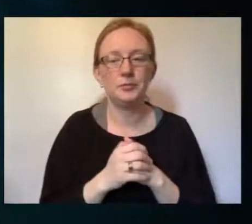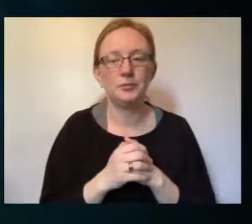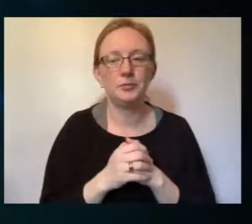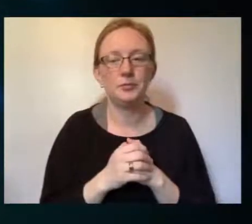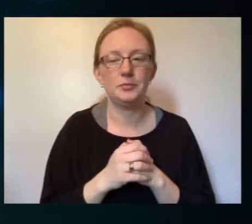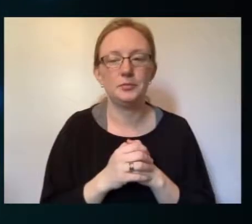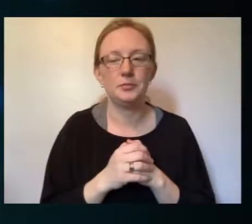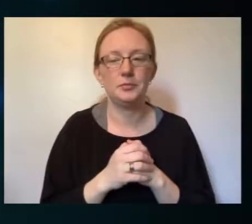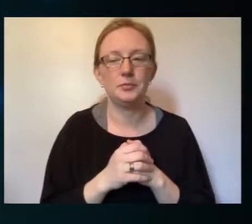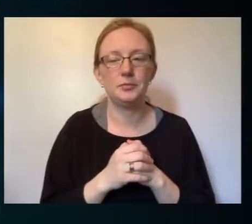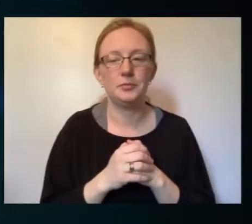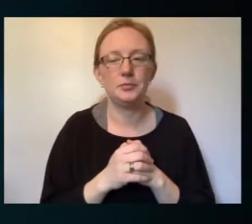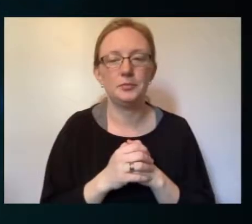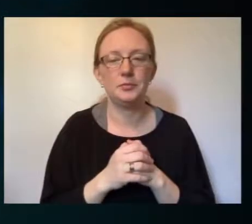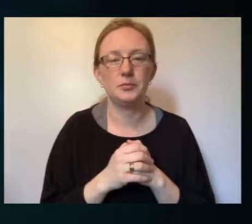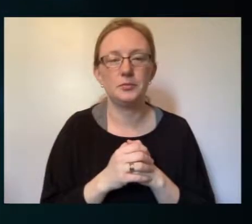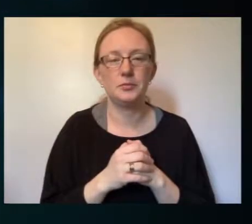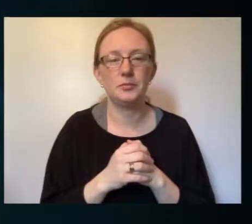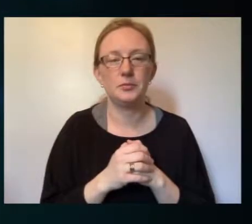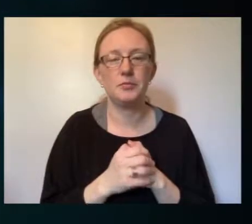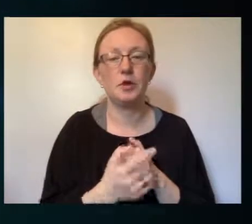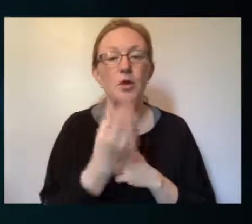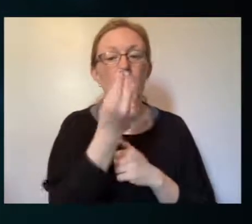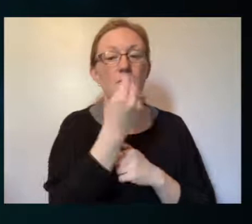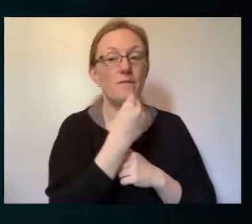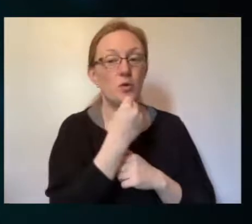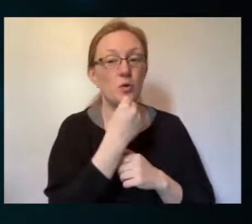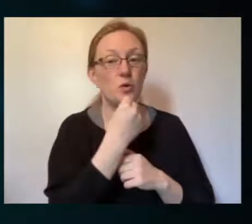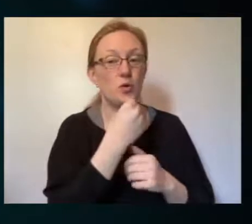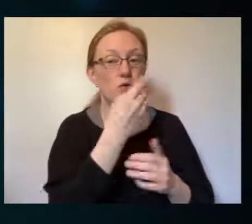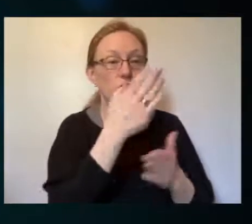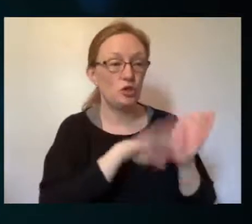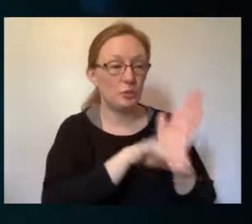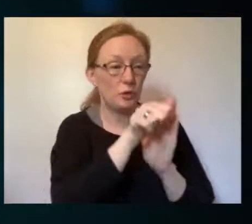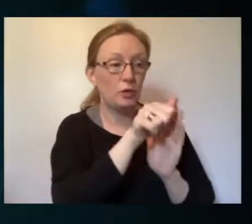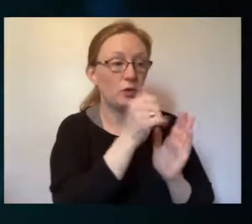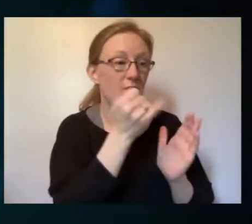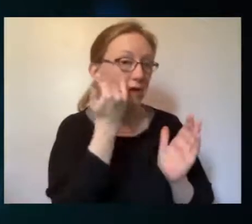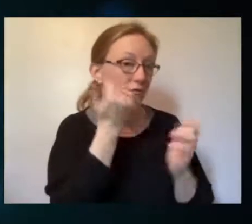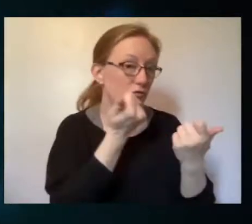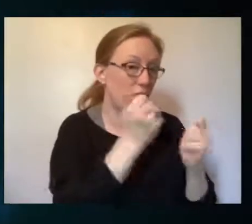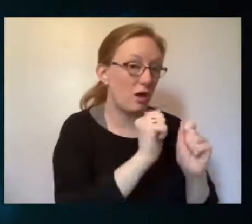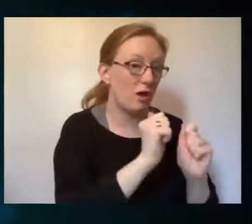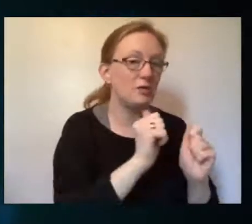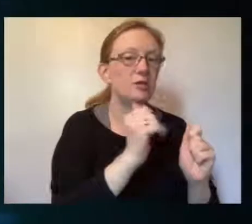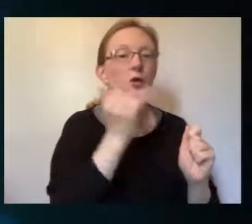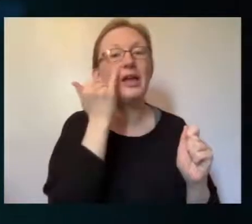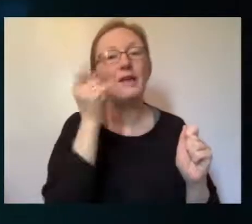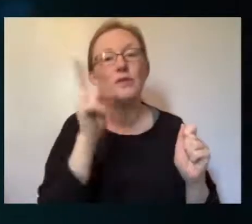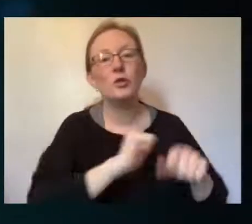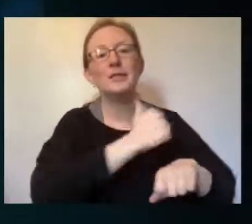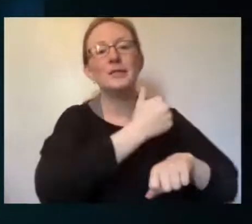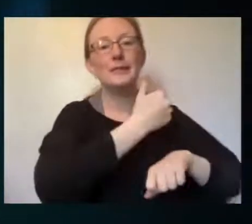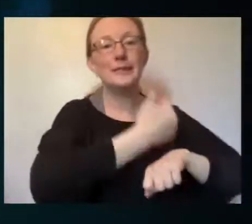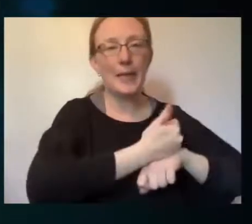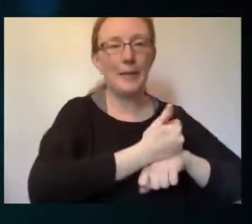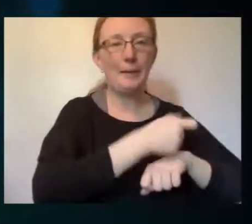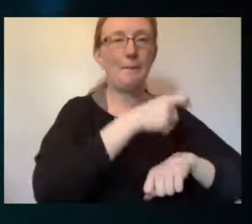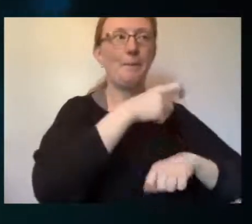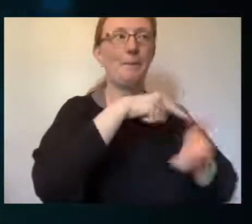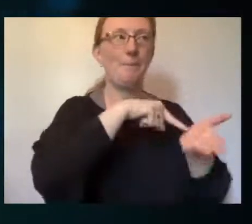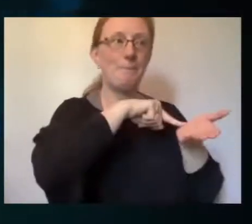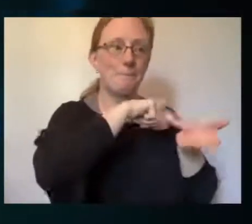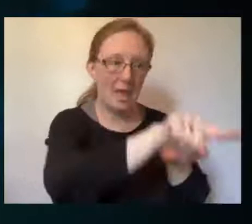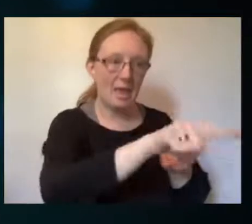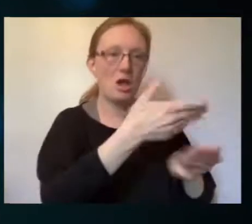of food at a lower cost maybe and things like that. So if you book things ahead of time, we get a lower cost. And so that can be passed on